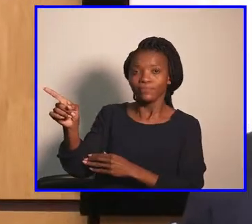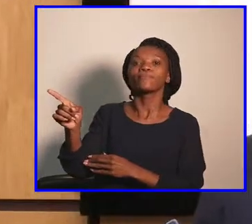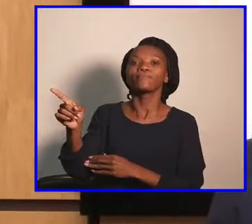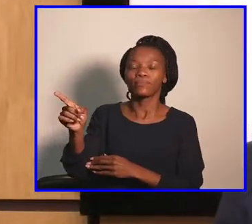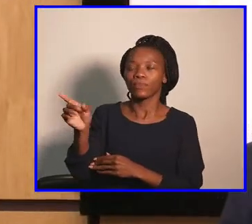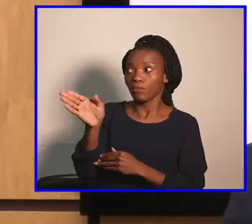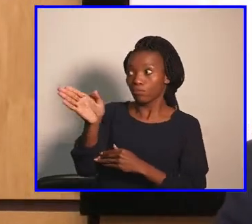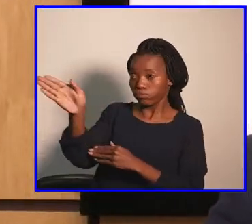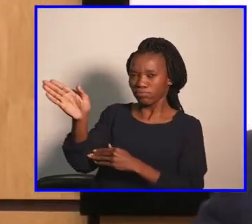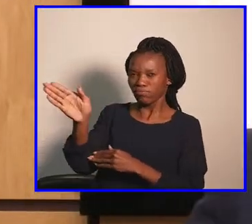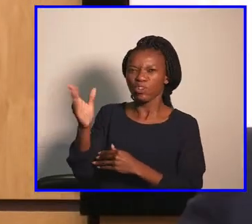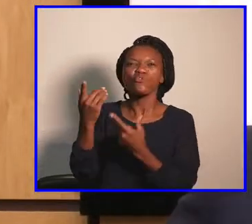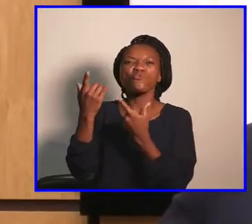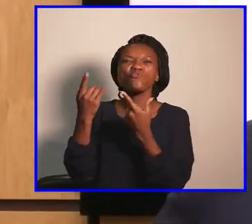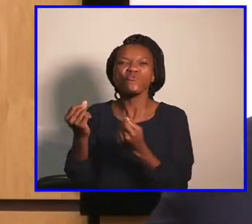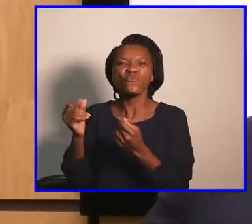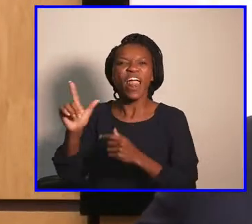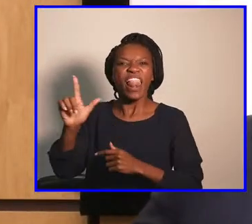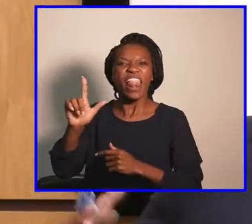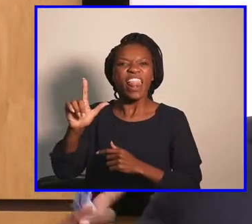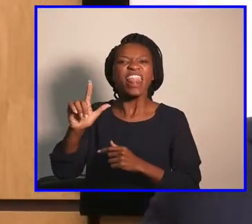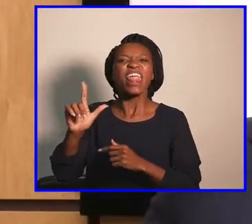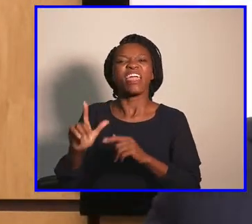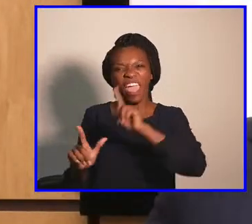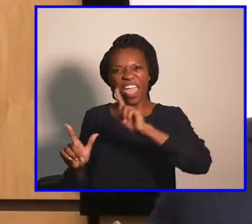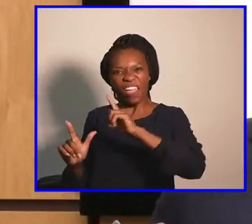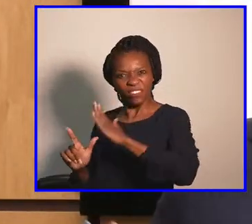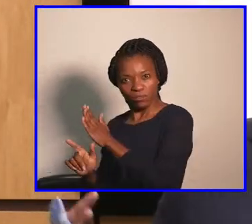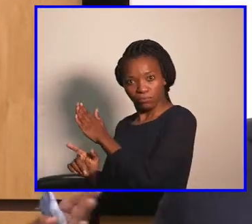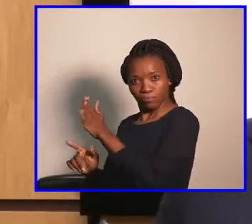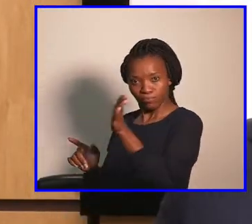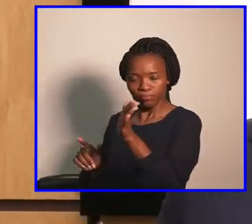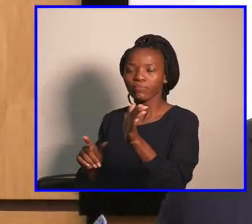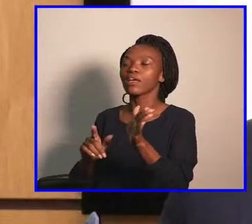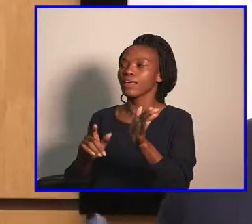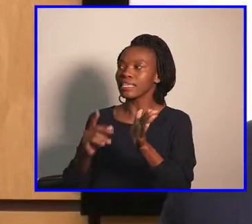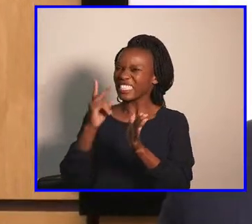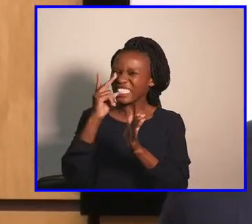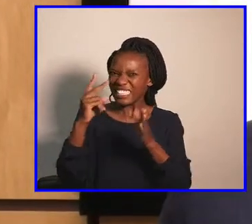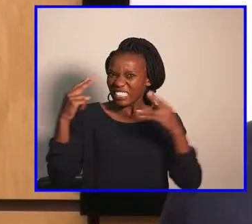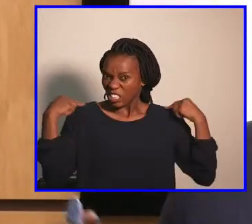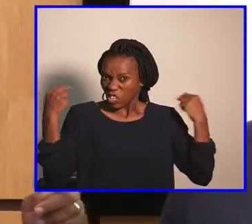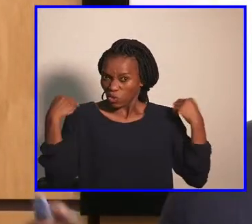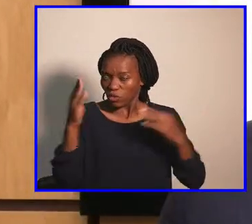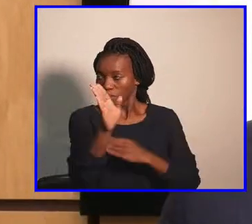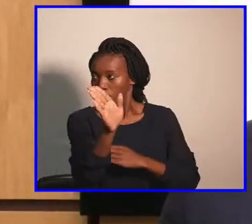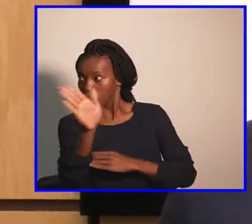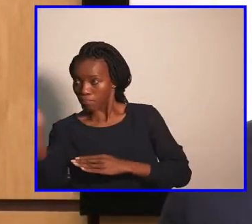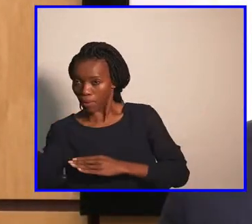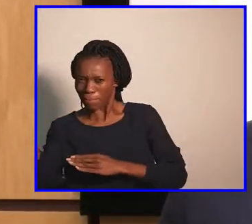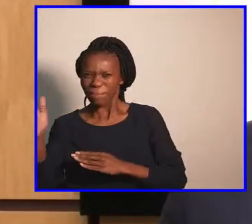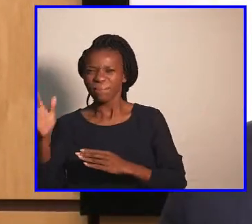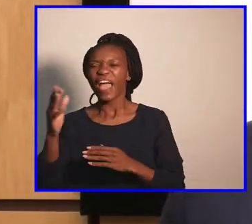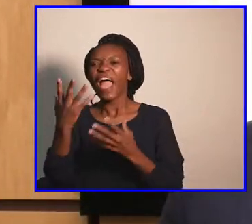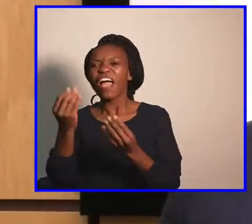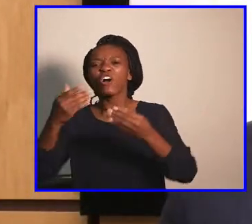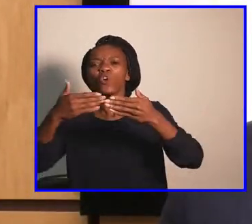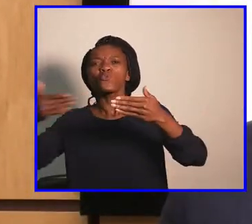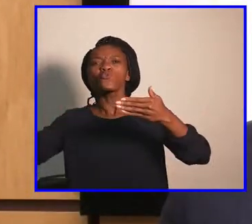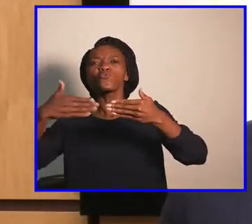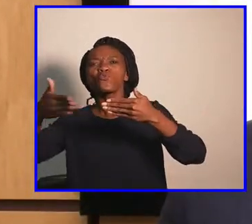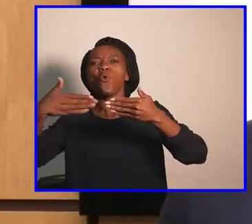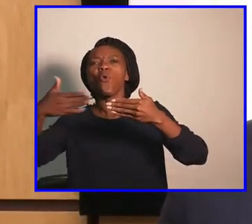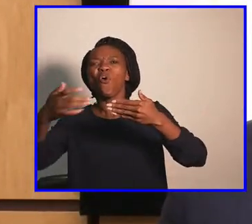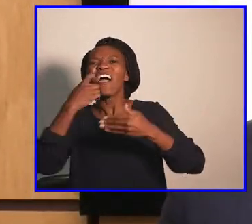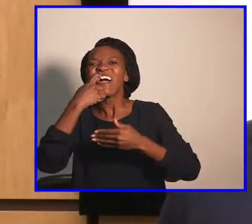to the left, immediate right towards the security, out with the glass door. Next to the lift, you'll see